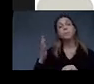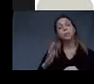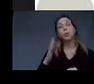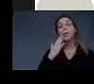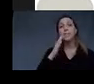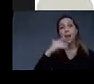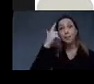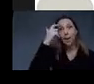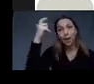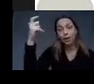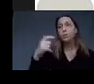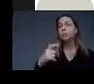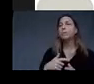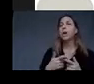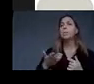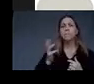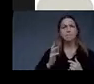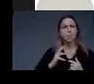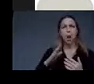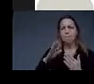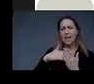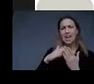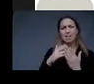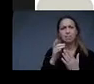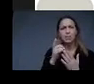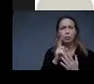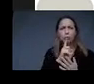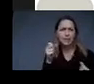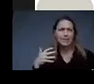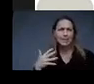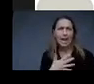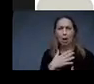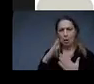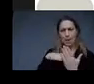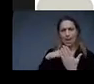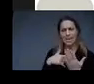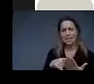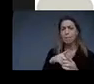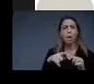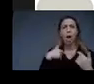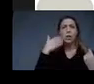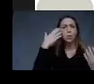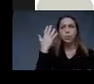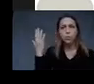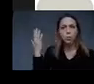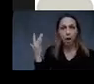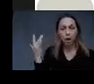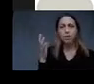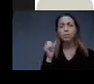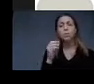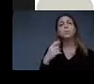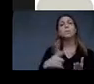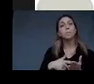paintings, I didn't know why, uh, and so sometimes art can lead the way to self